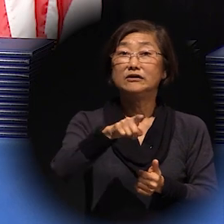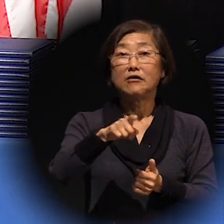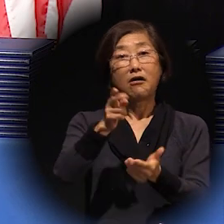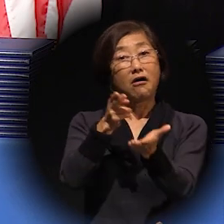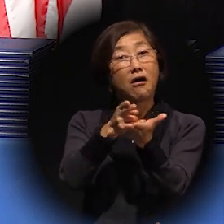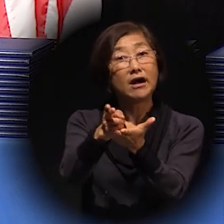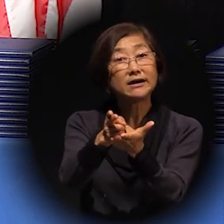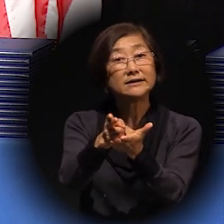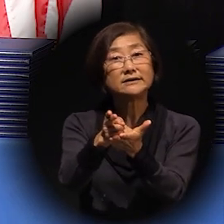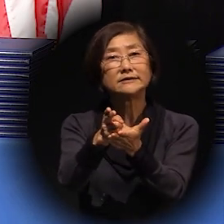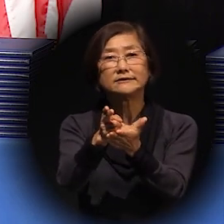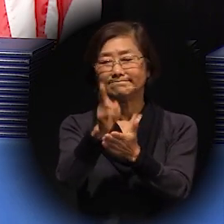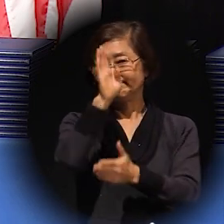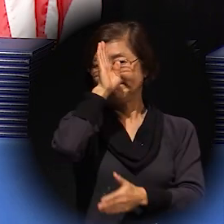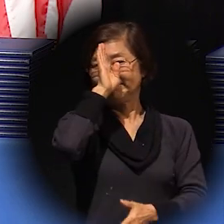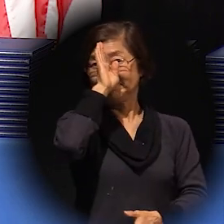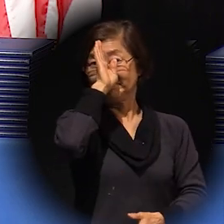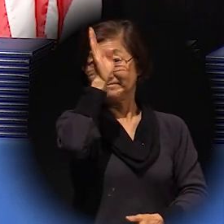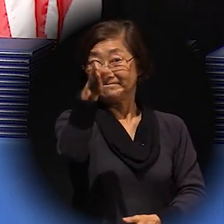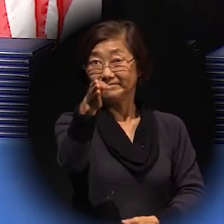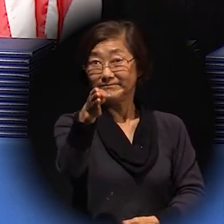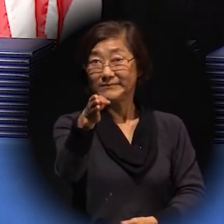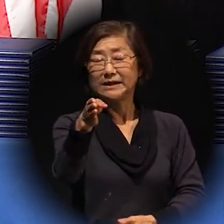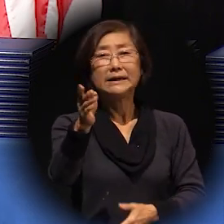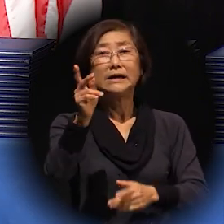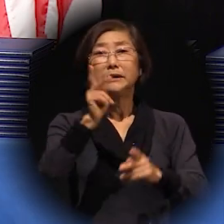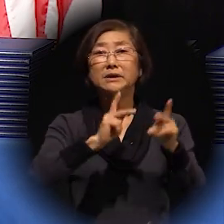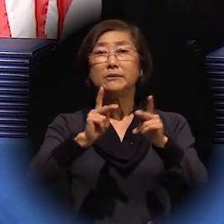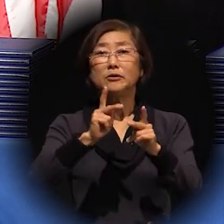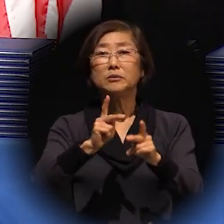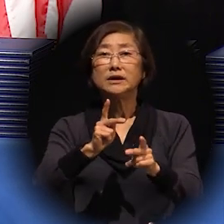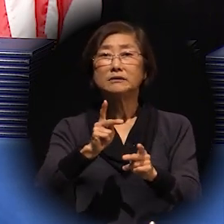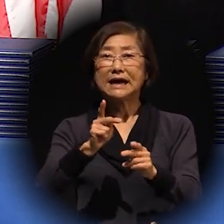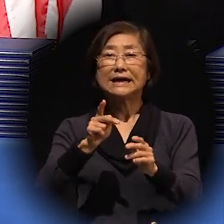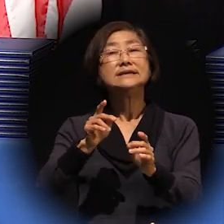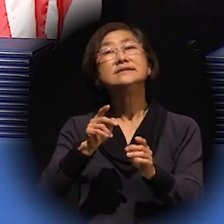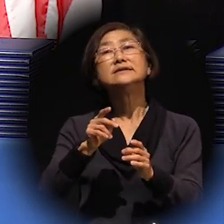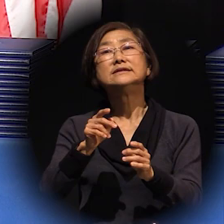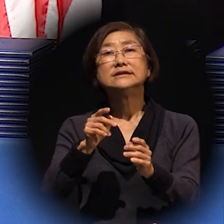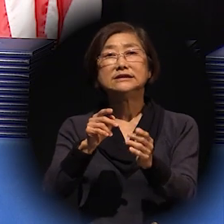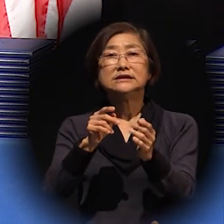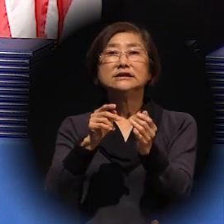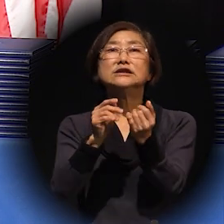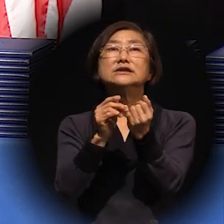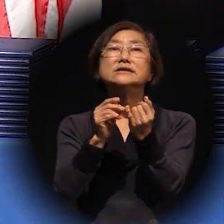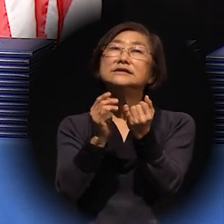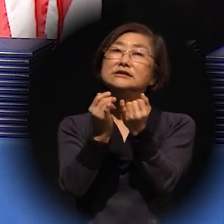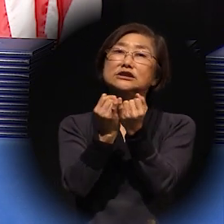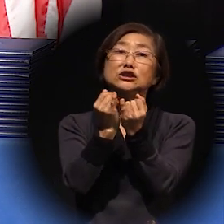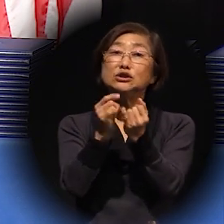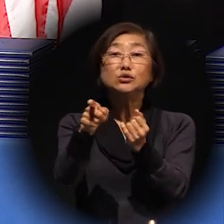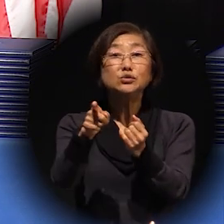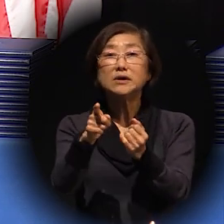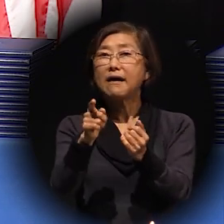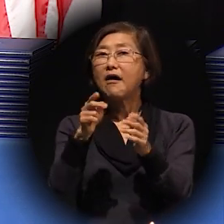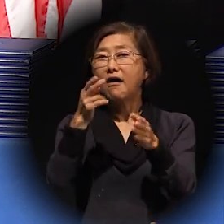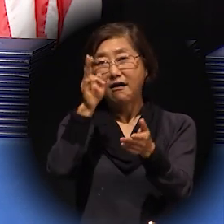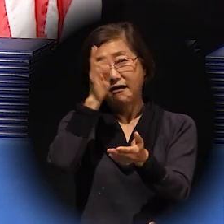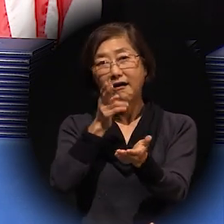If you are honest and frank, people may cheat you. Be honest and frank